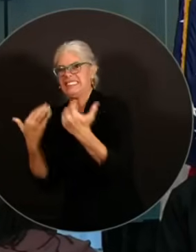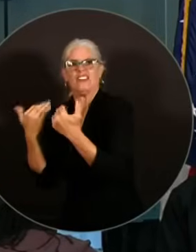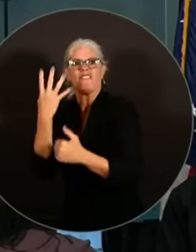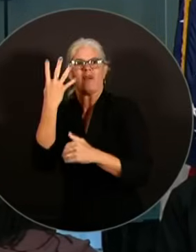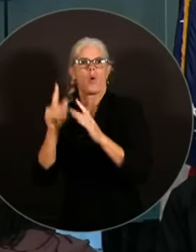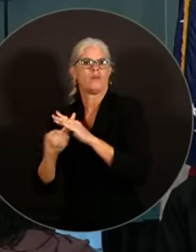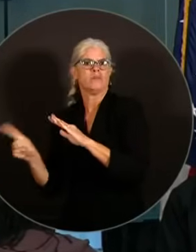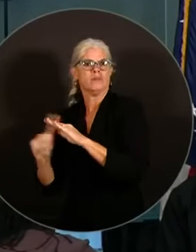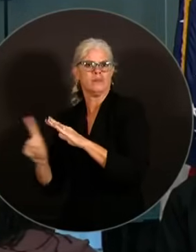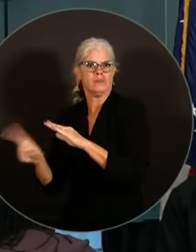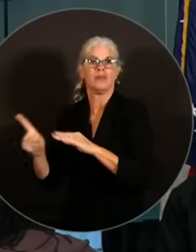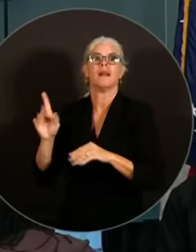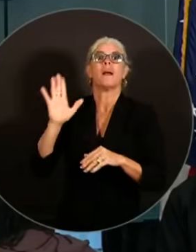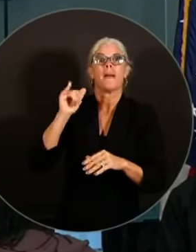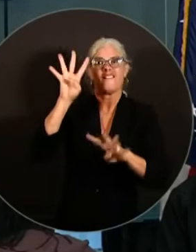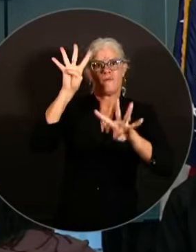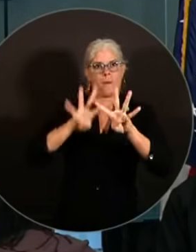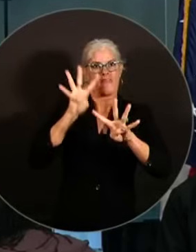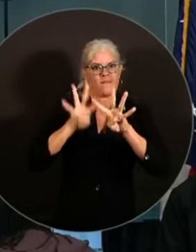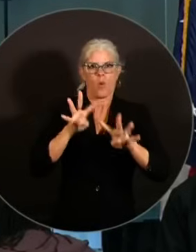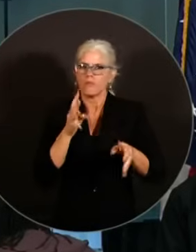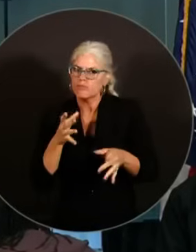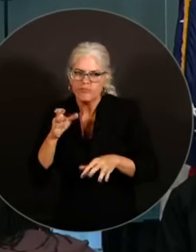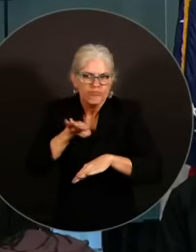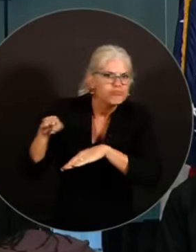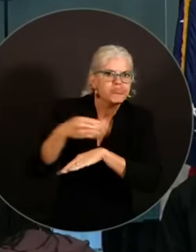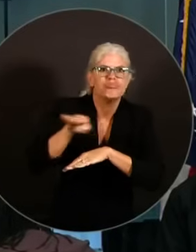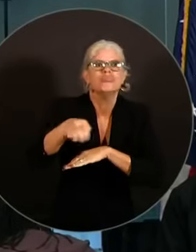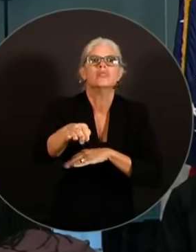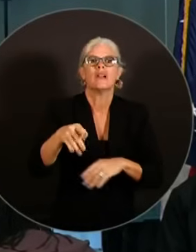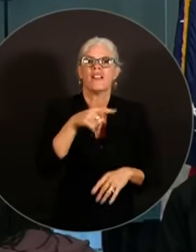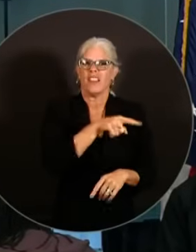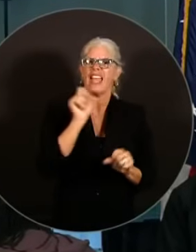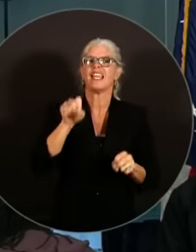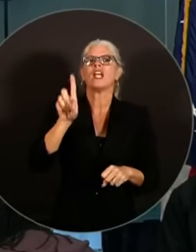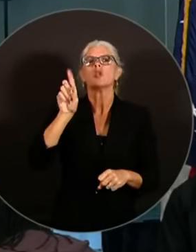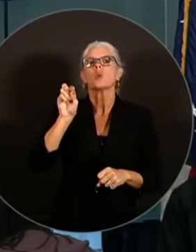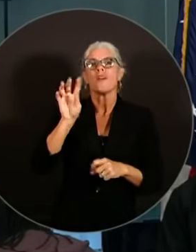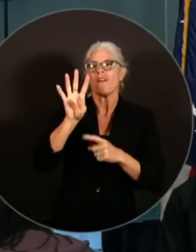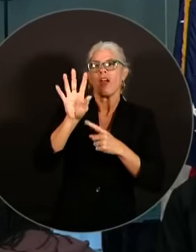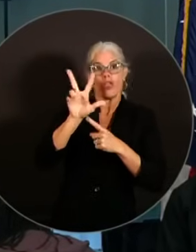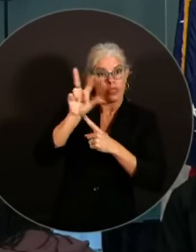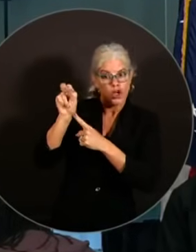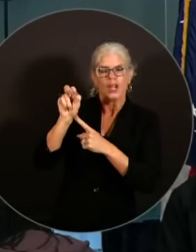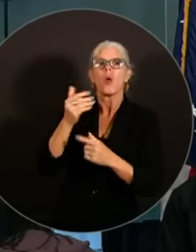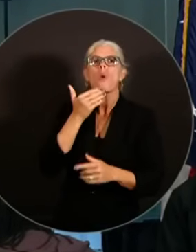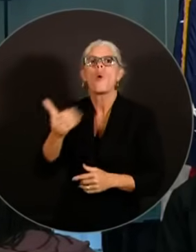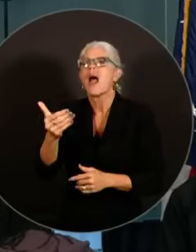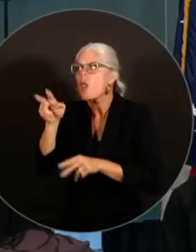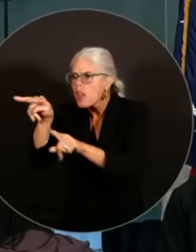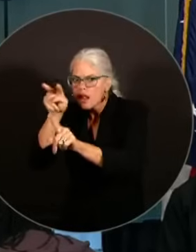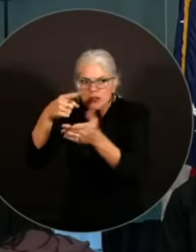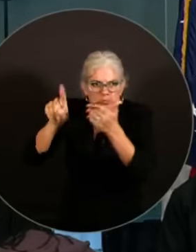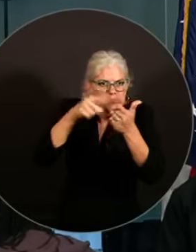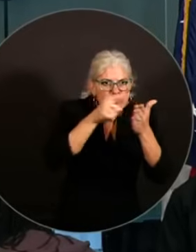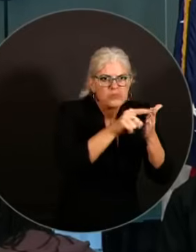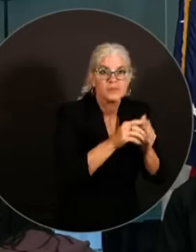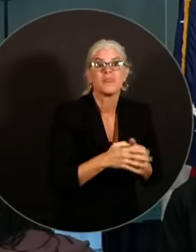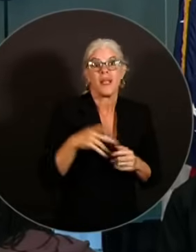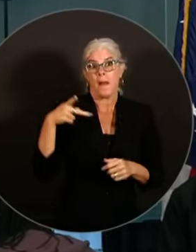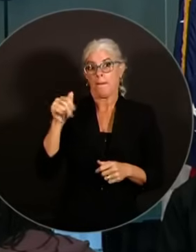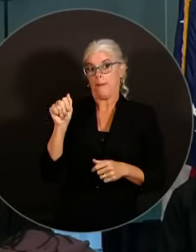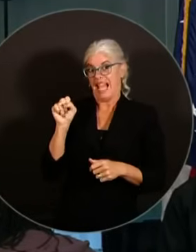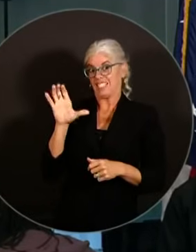evacuated by 4x4 vehicles, and also conducted 30 welfare checks. In Pasco County, operations are ongoing, responding to